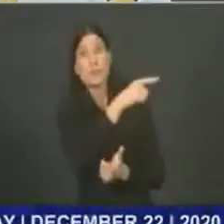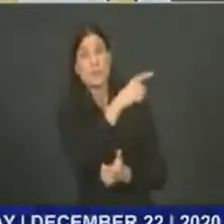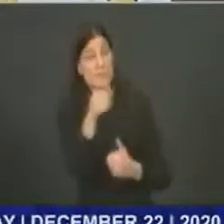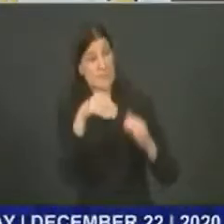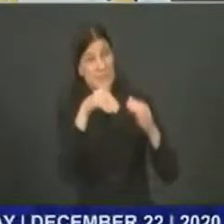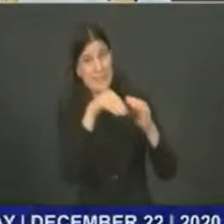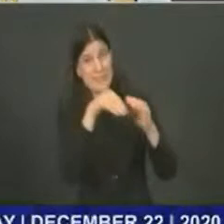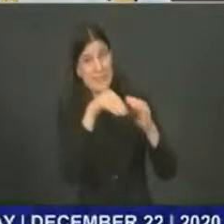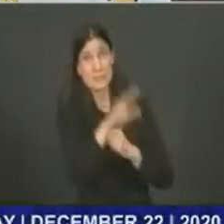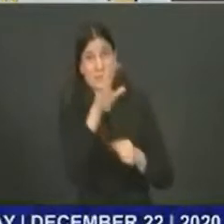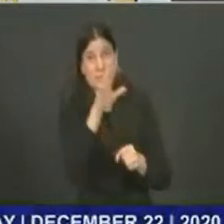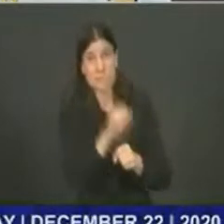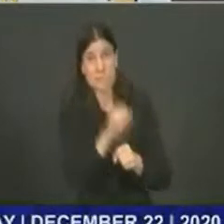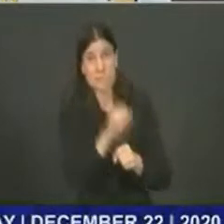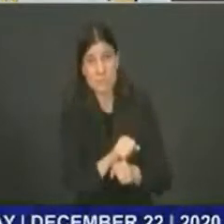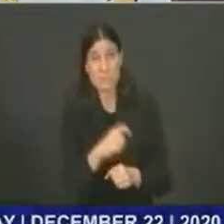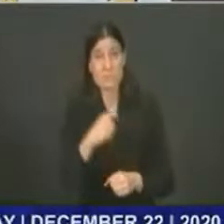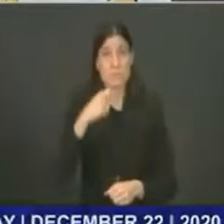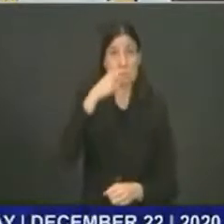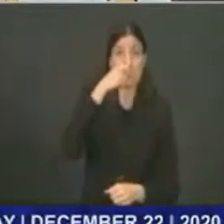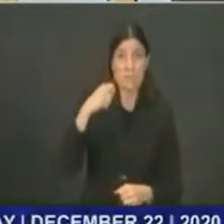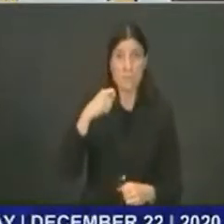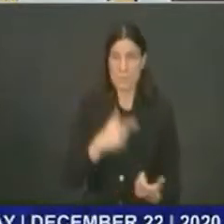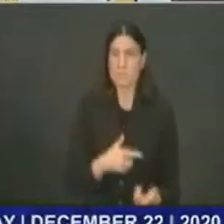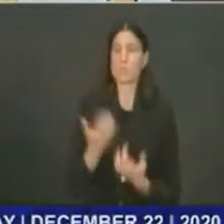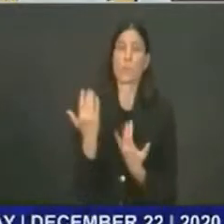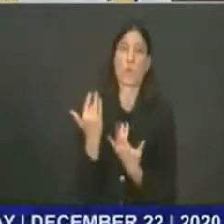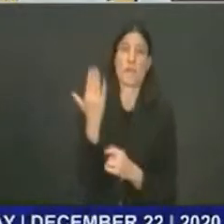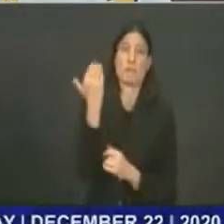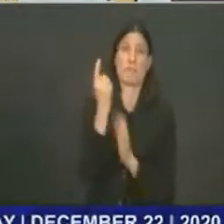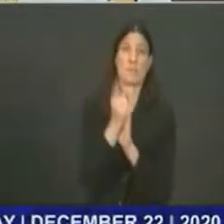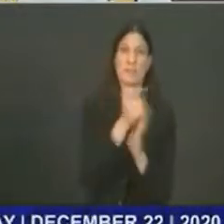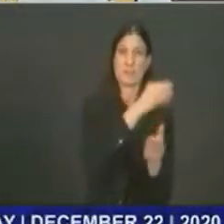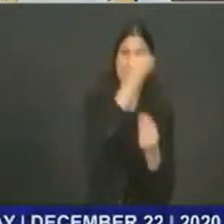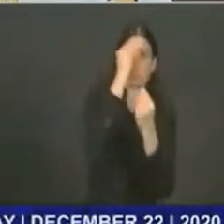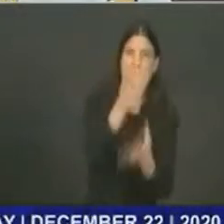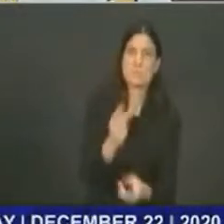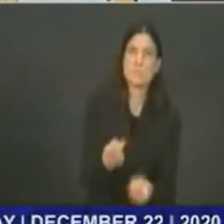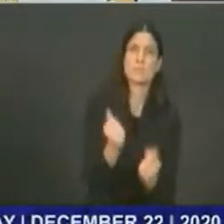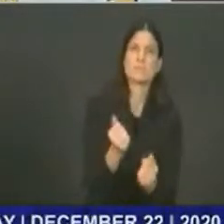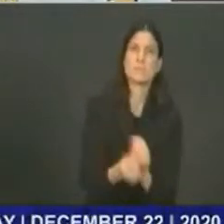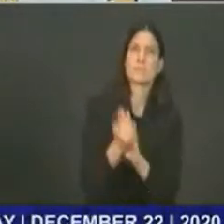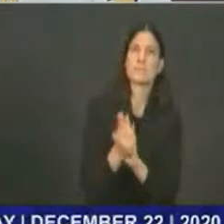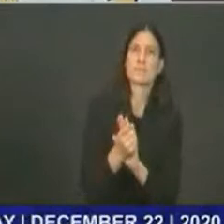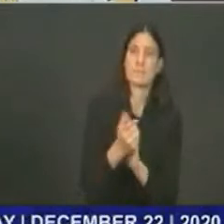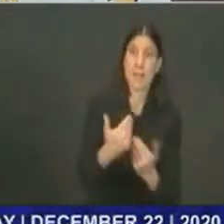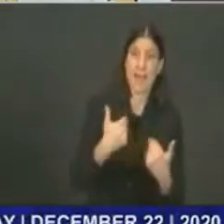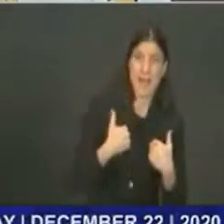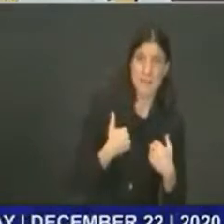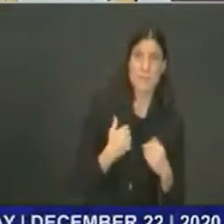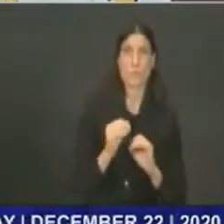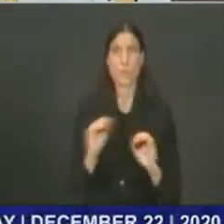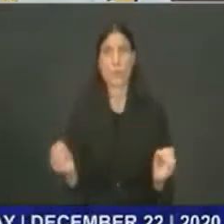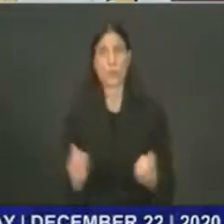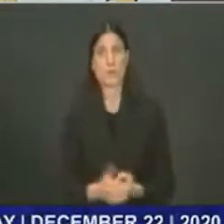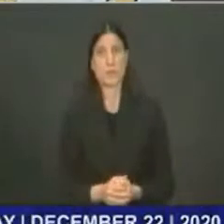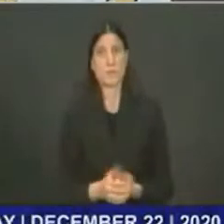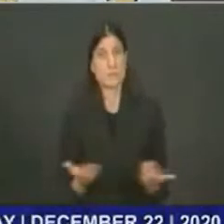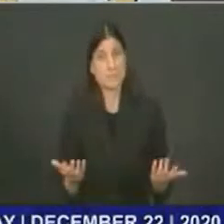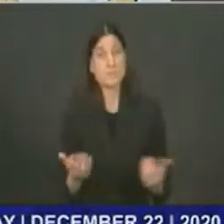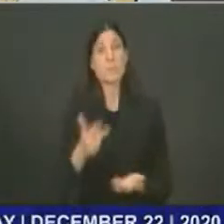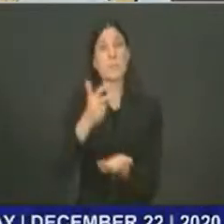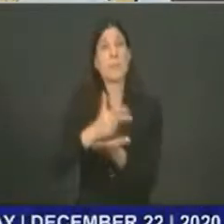the Dunk every day, and there is free parking in the North Garage. We want to continue to expand and make